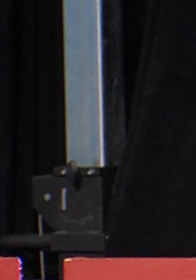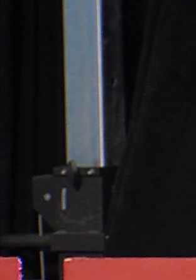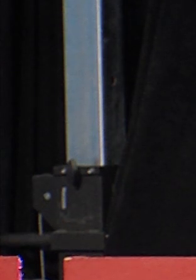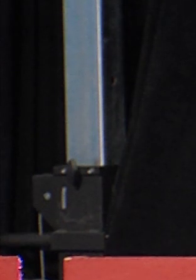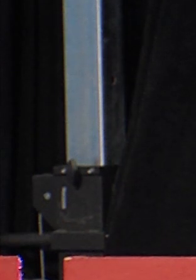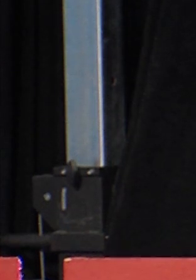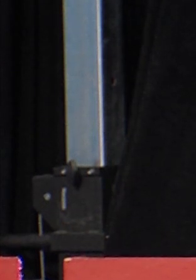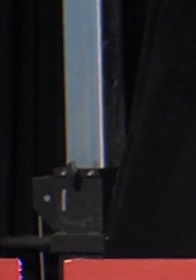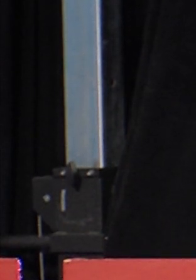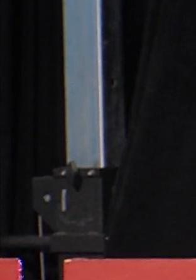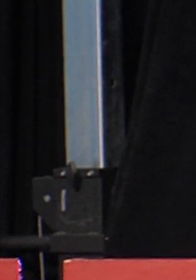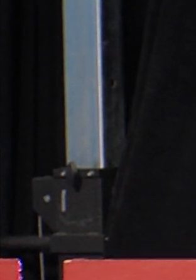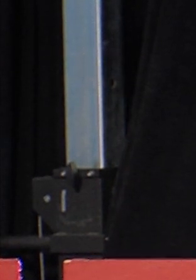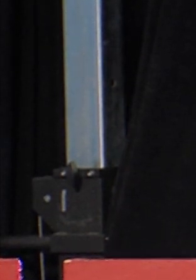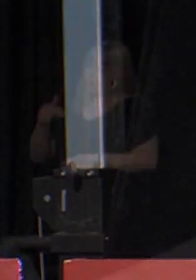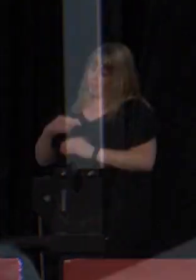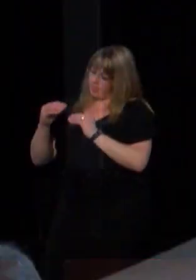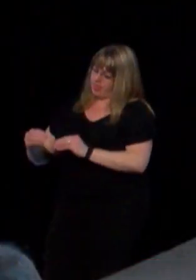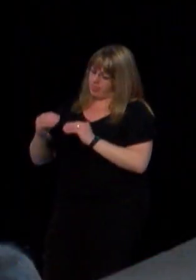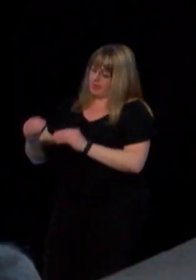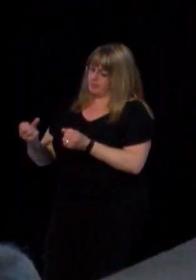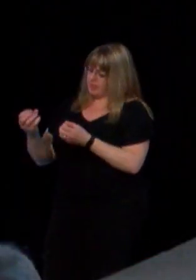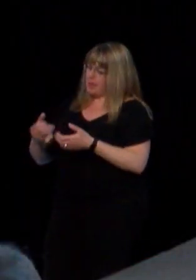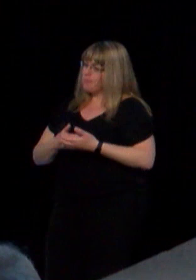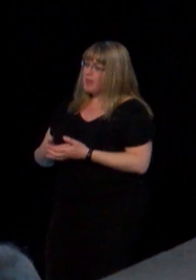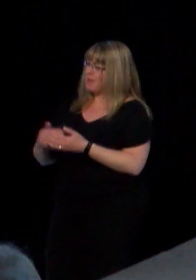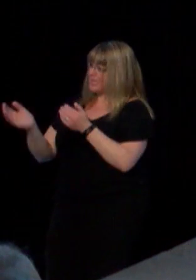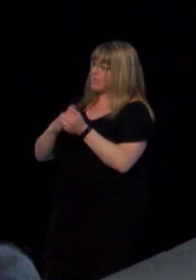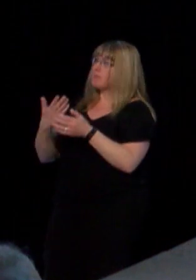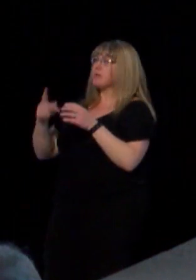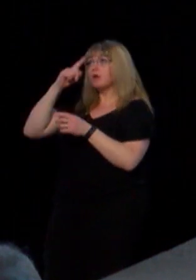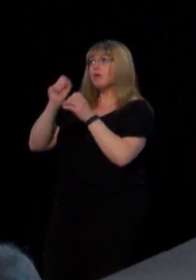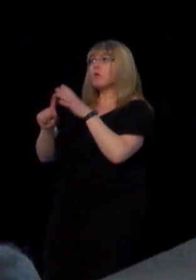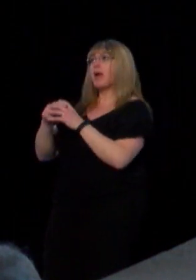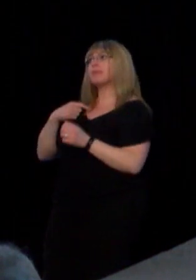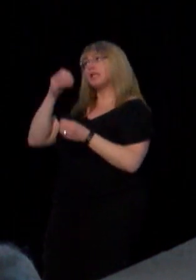daughter had a way to tell her quickly what she needed and what was wrong.